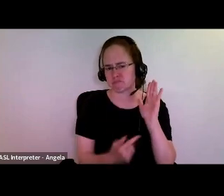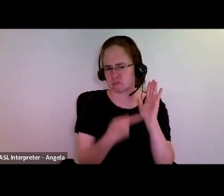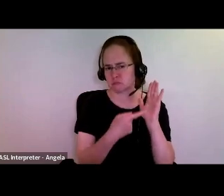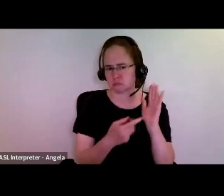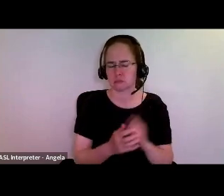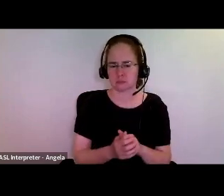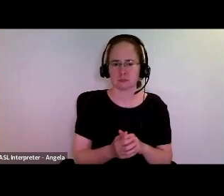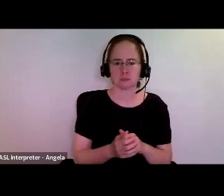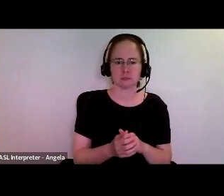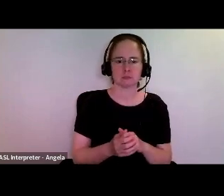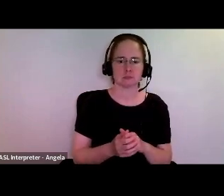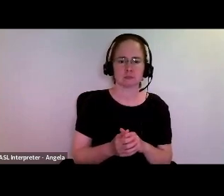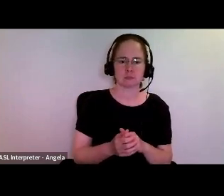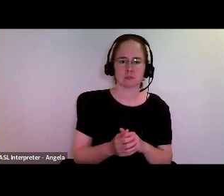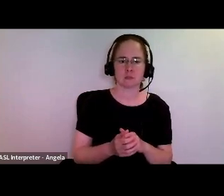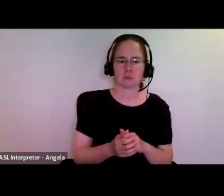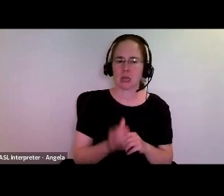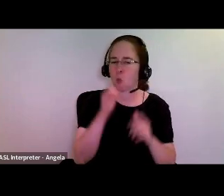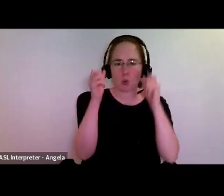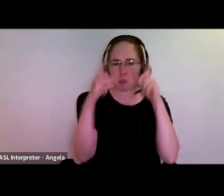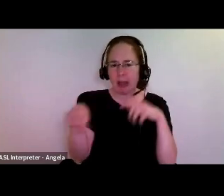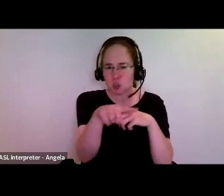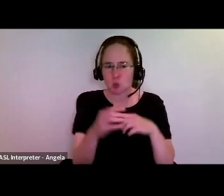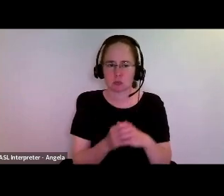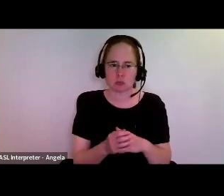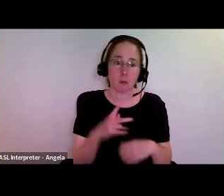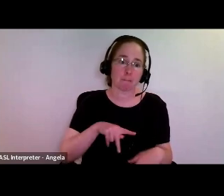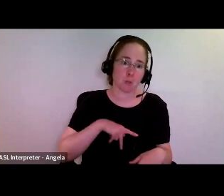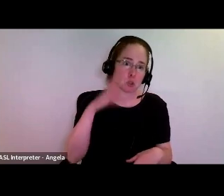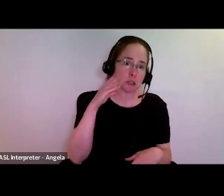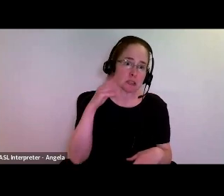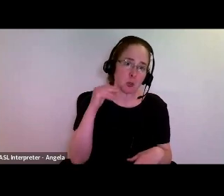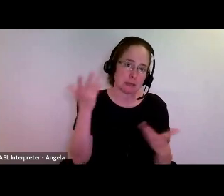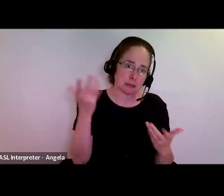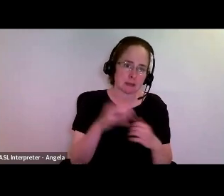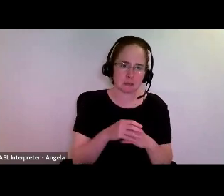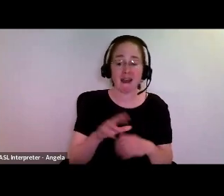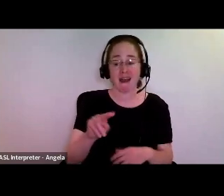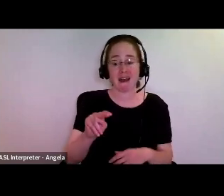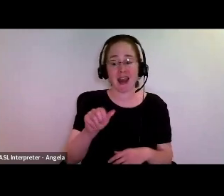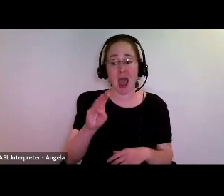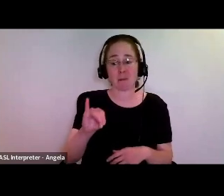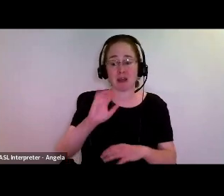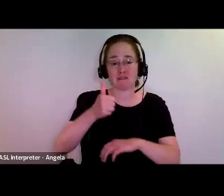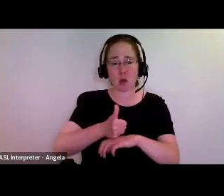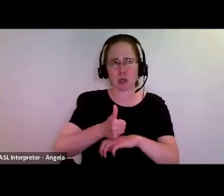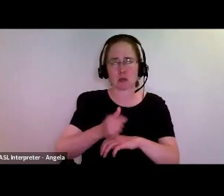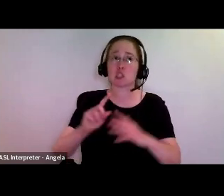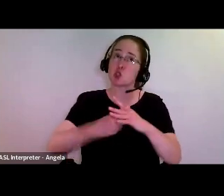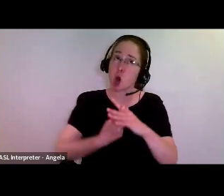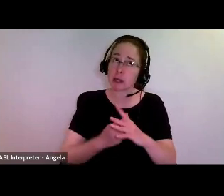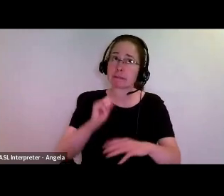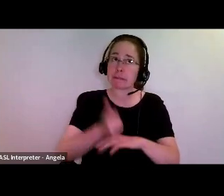the slide, which aren't going to surprise you. Personal experience is at the forefront. NAMI was founded in started in